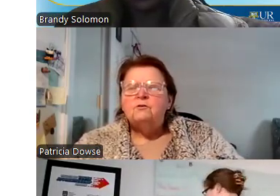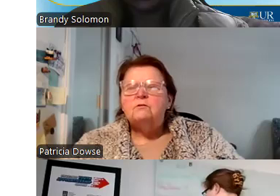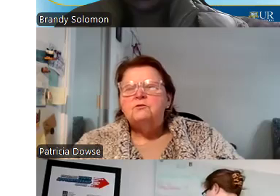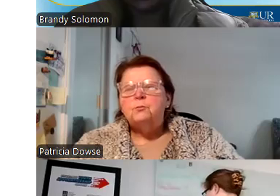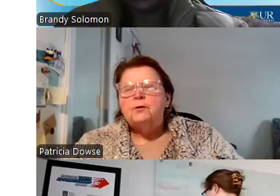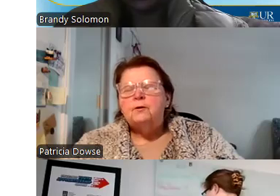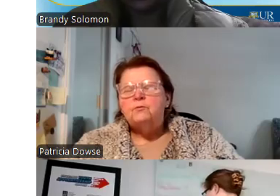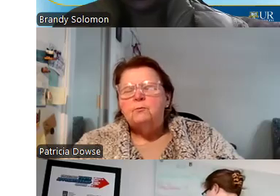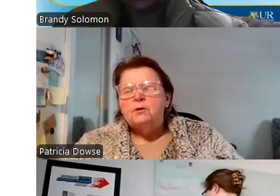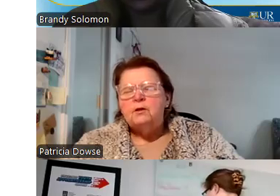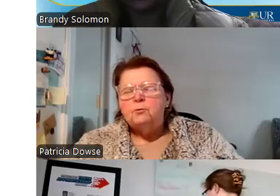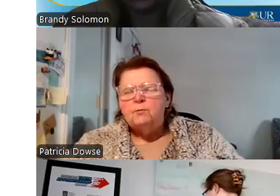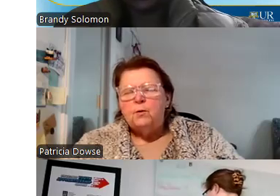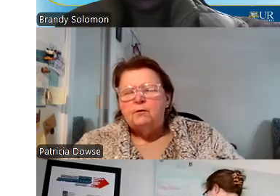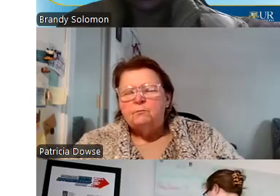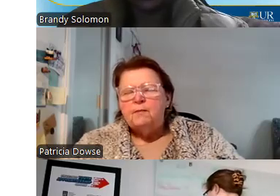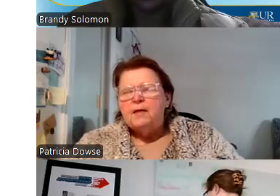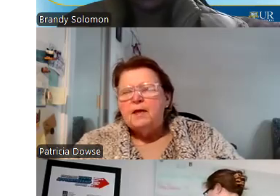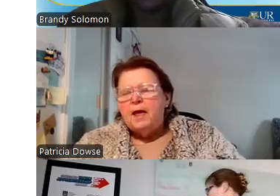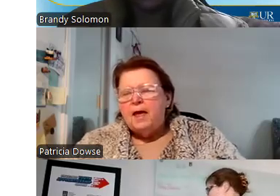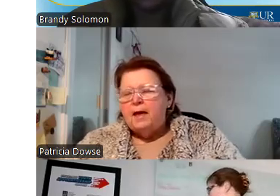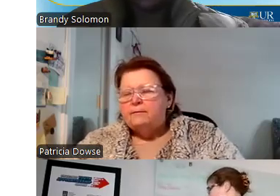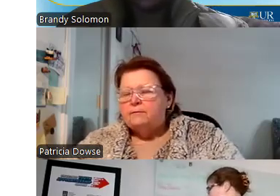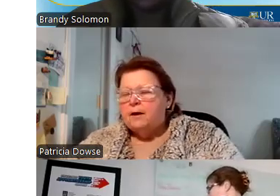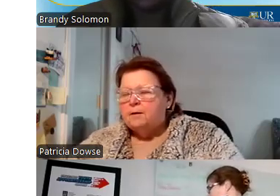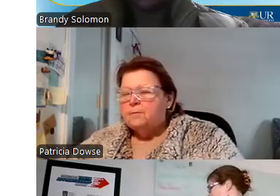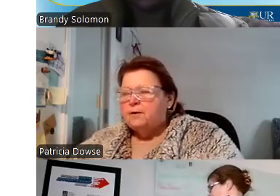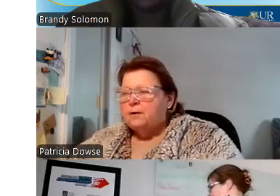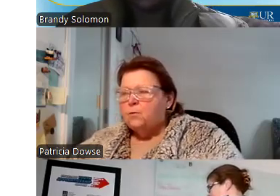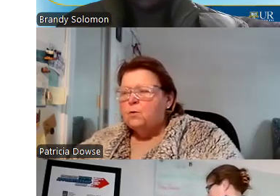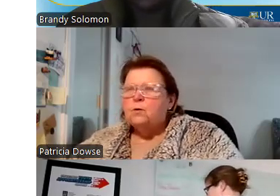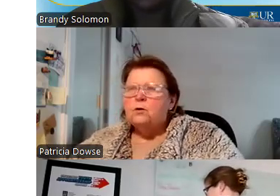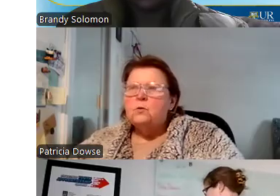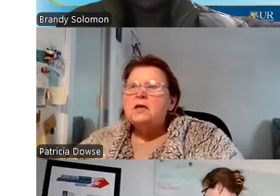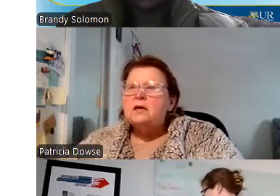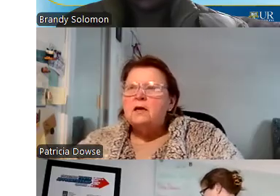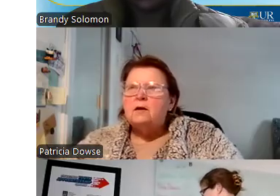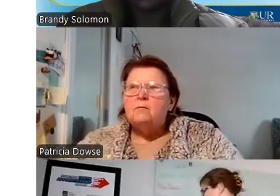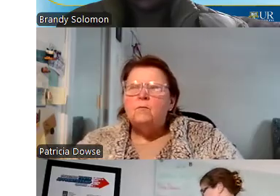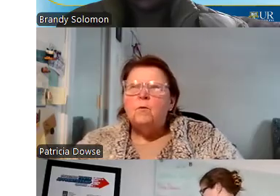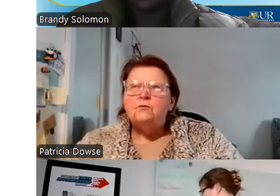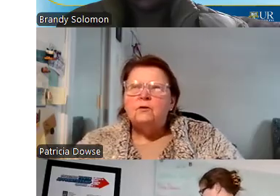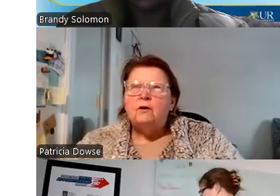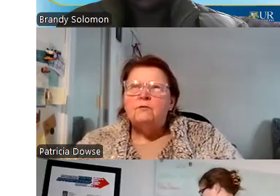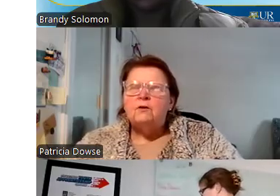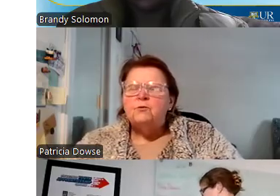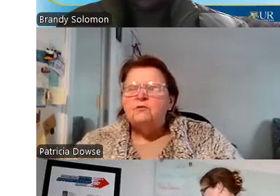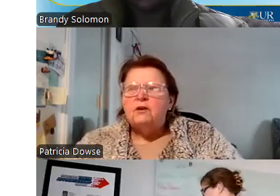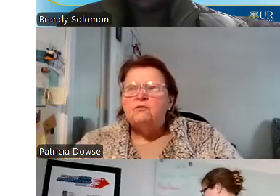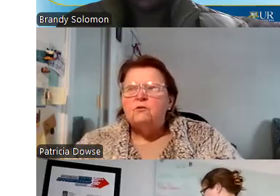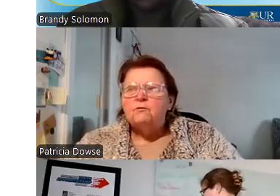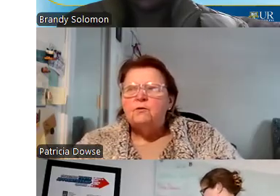the National Disability Employment Awareness Month. And we were unique in most of